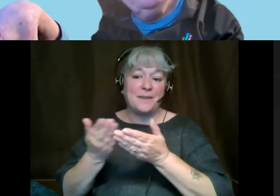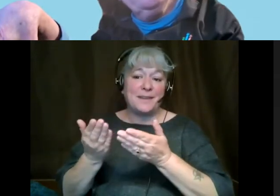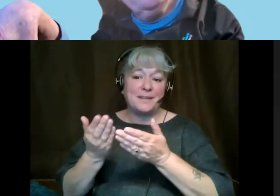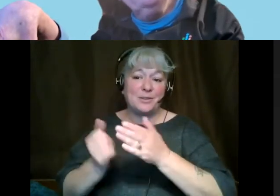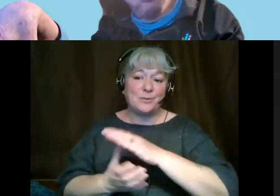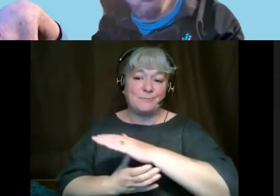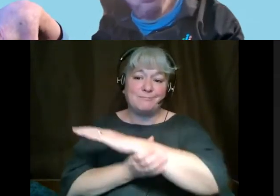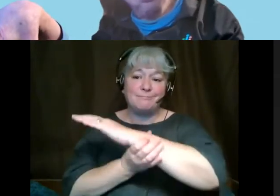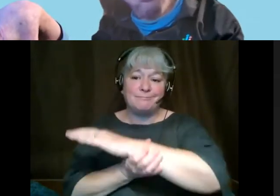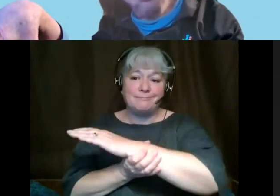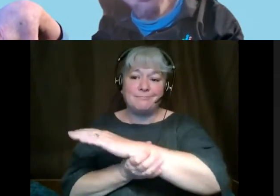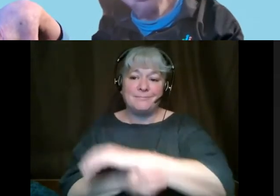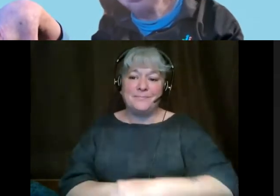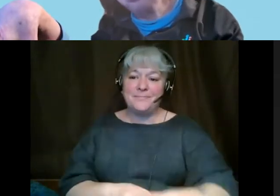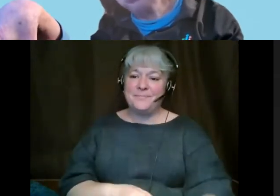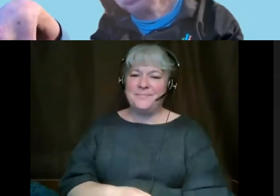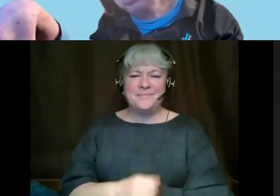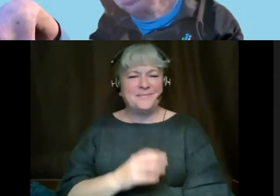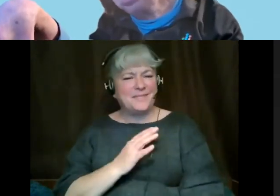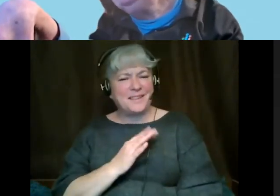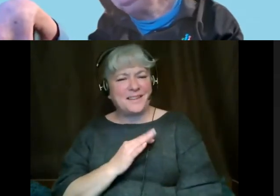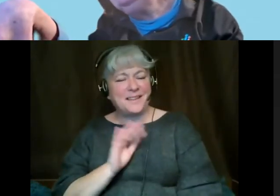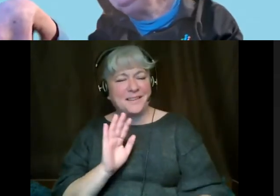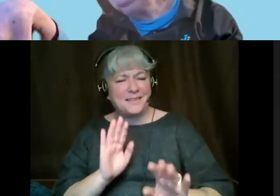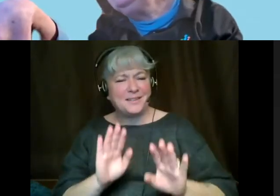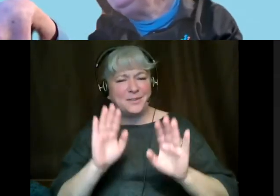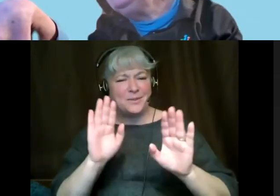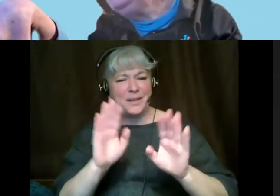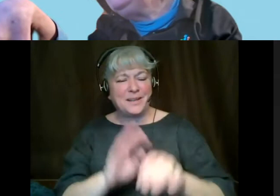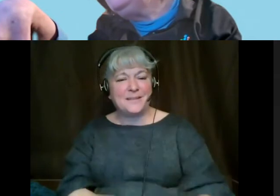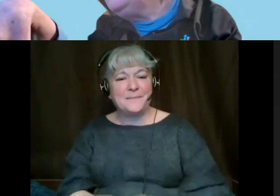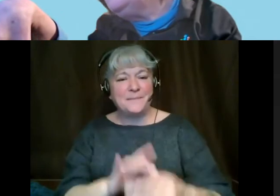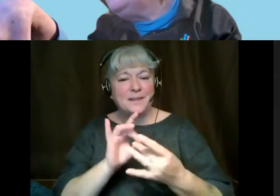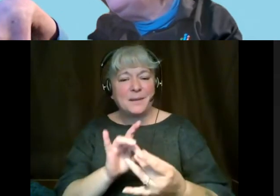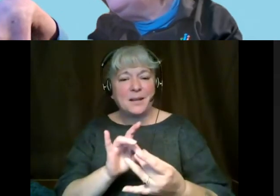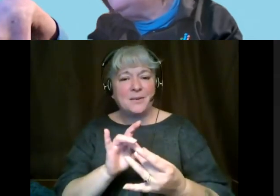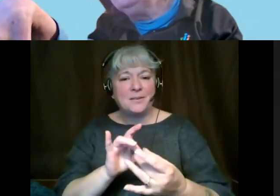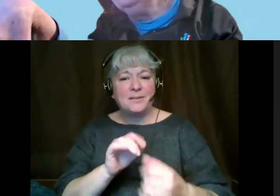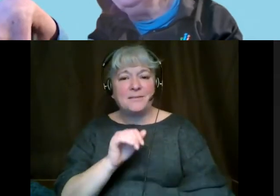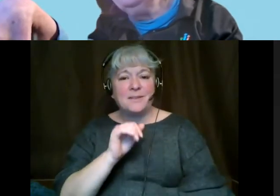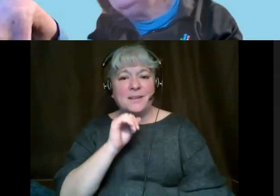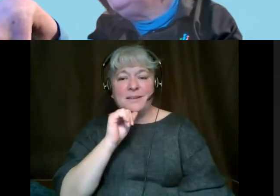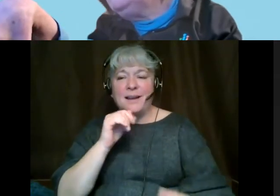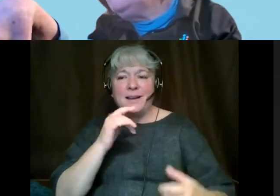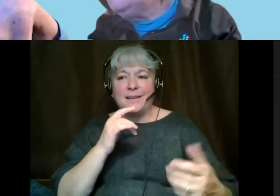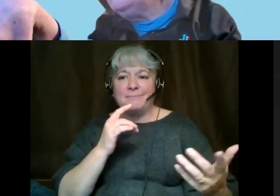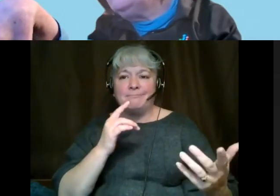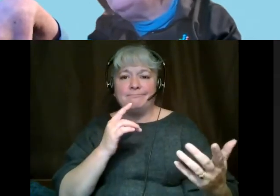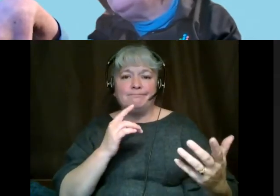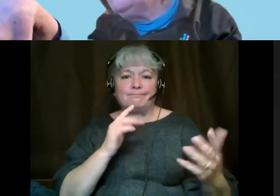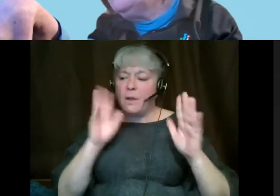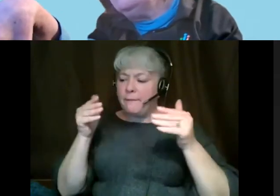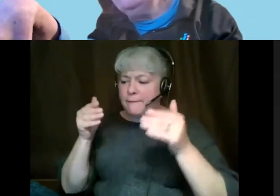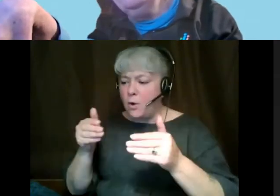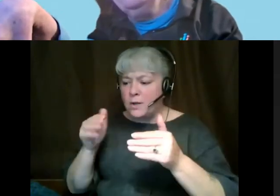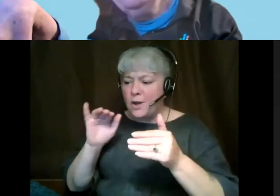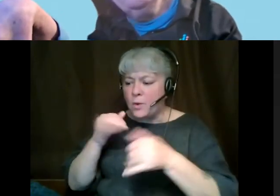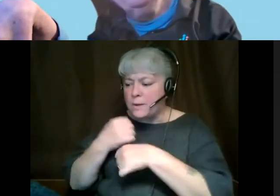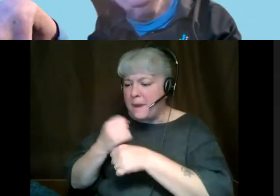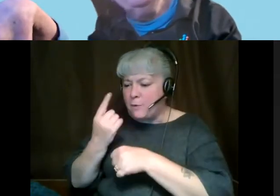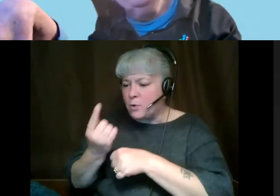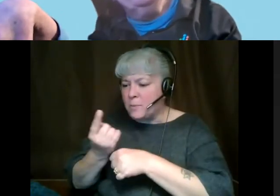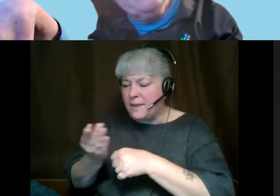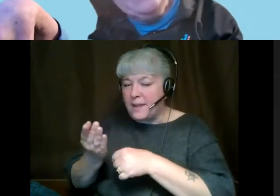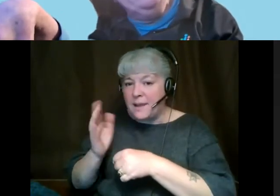That is great. So, it's about not even worried about what the device was actually designed for. I mean, you use the pizza